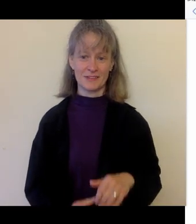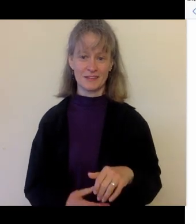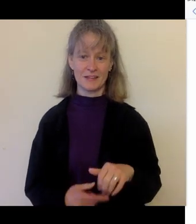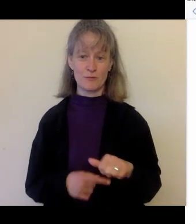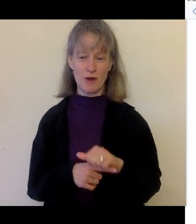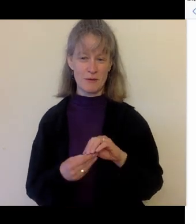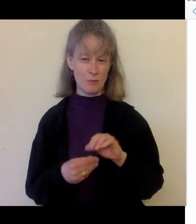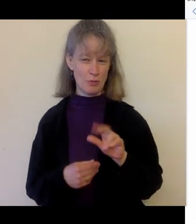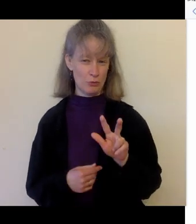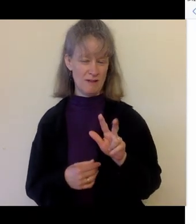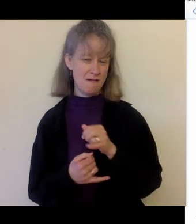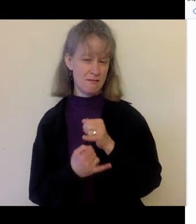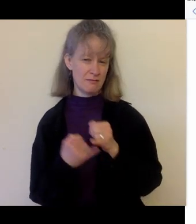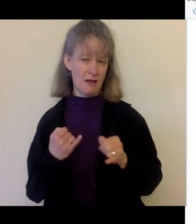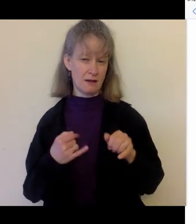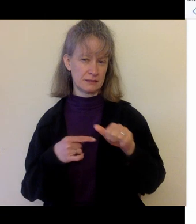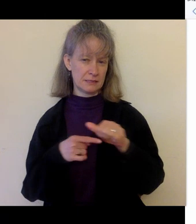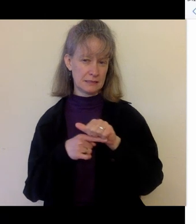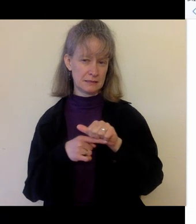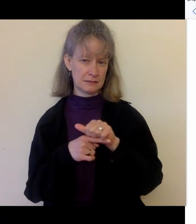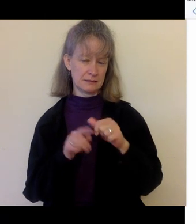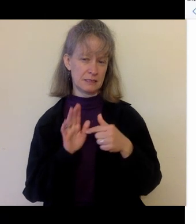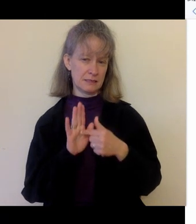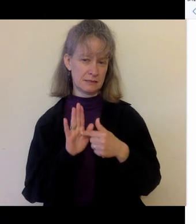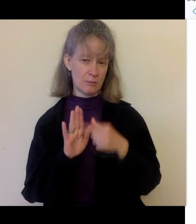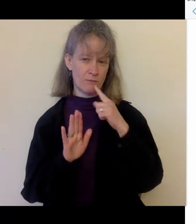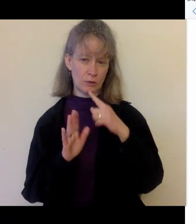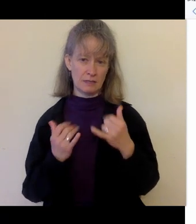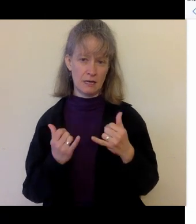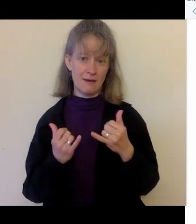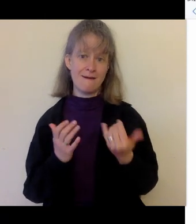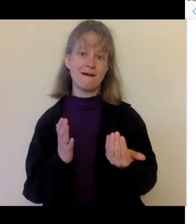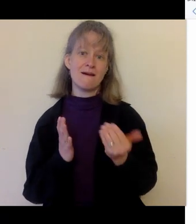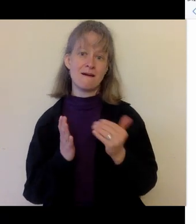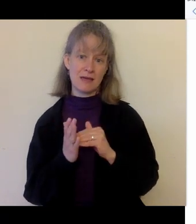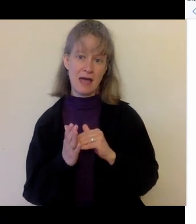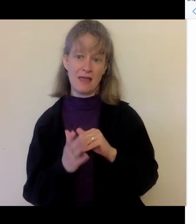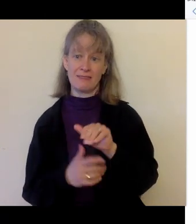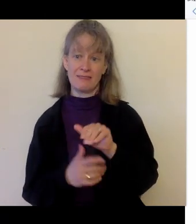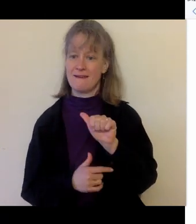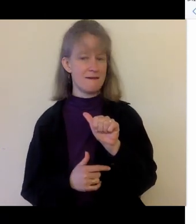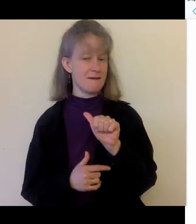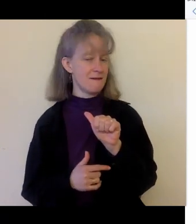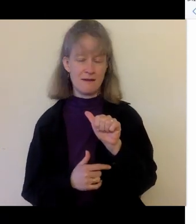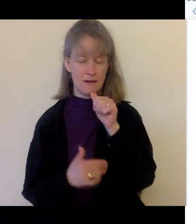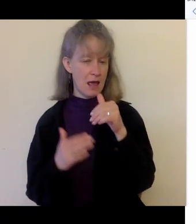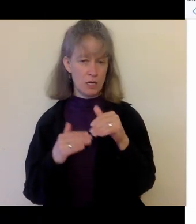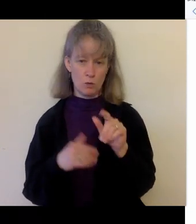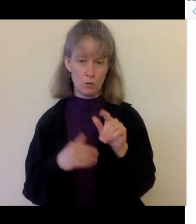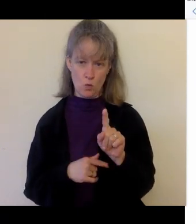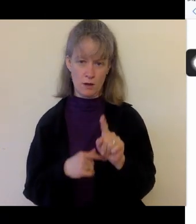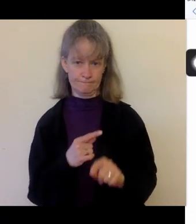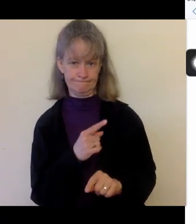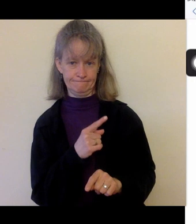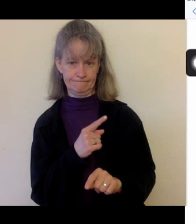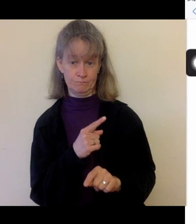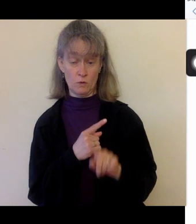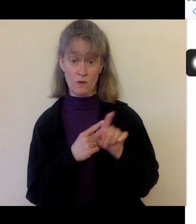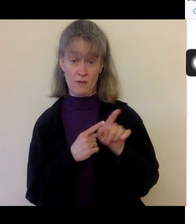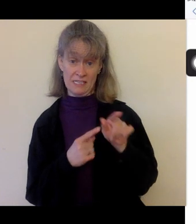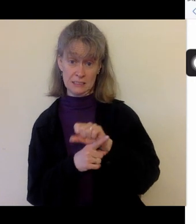Our last example for today is another one where our a is not 1. In this case,